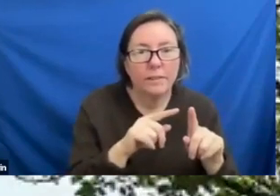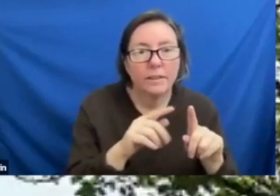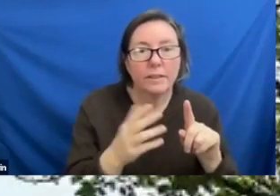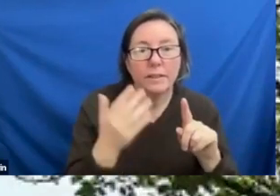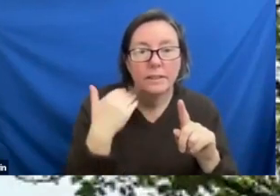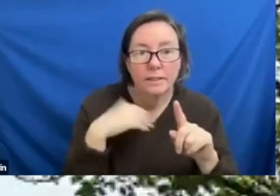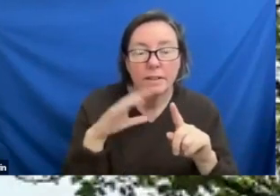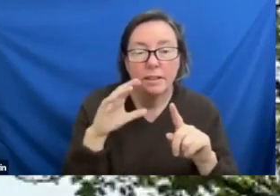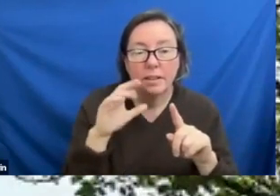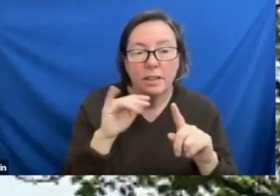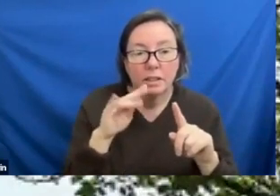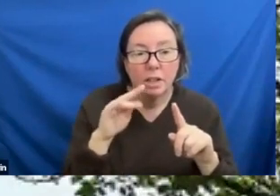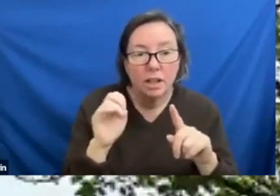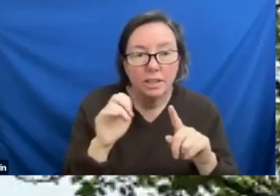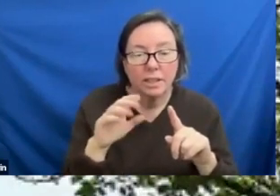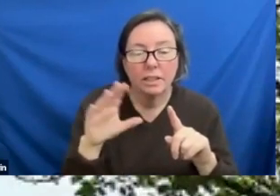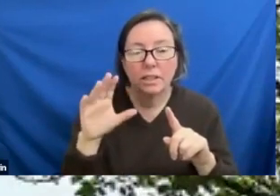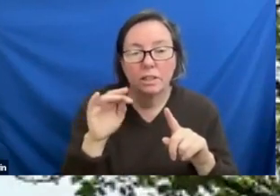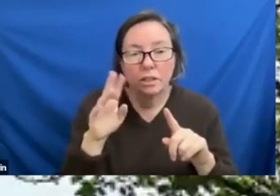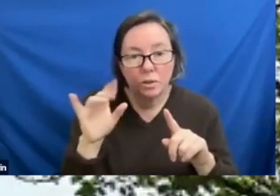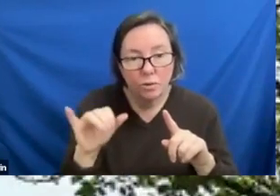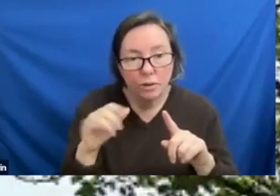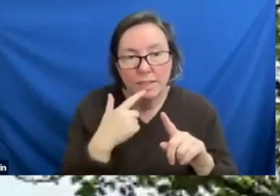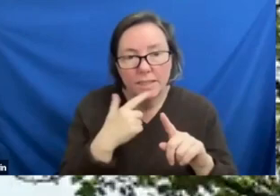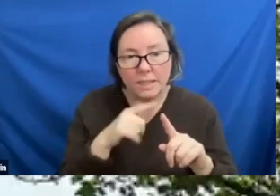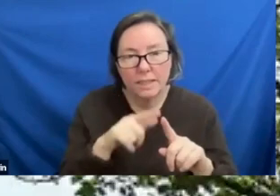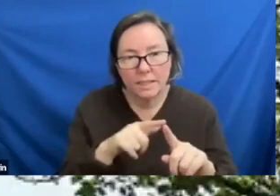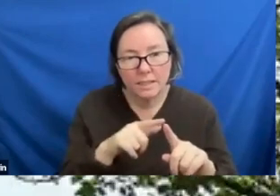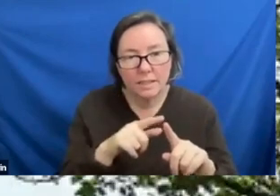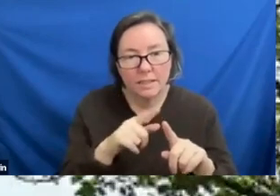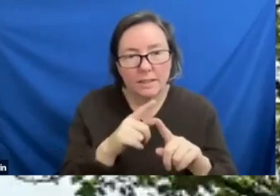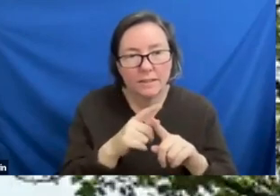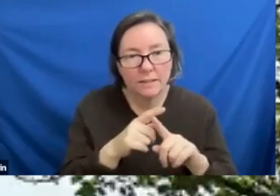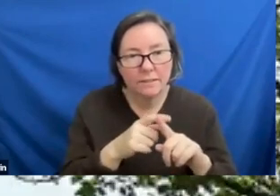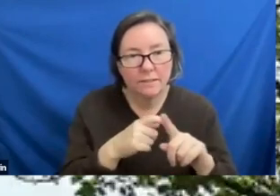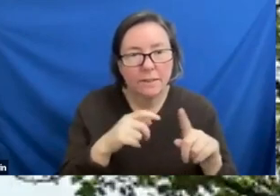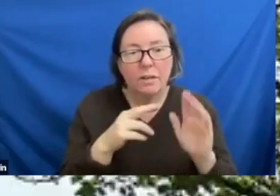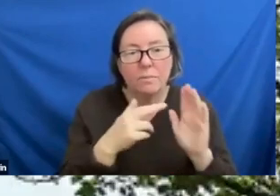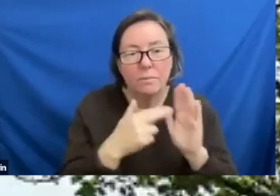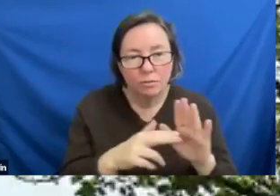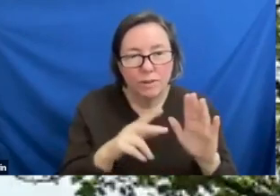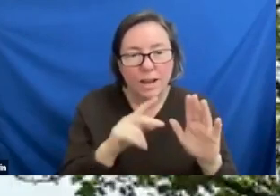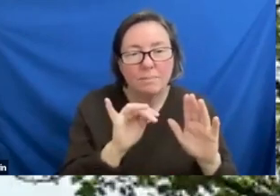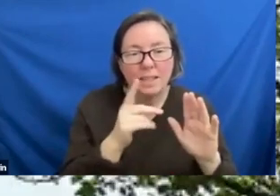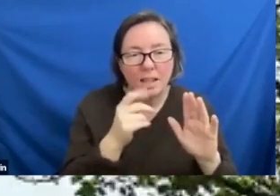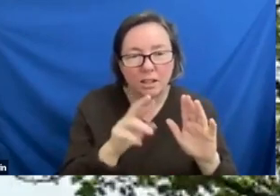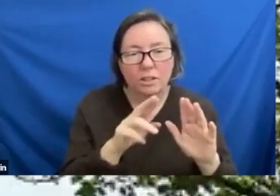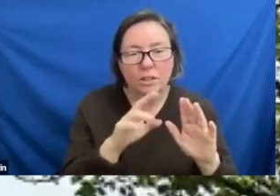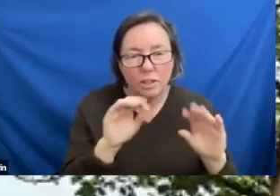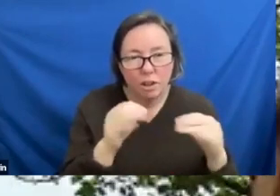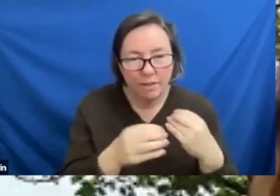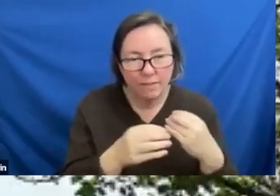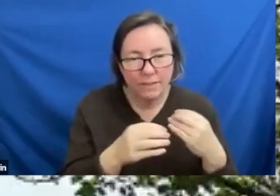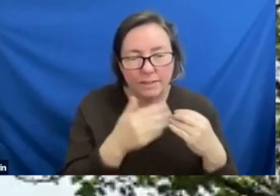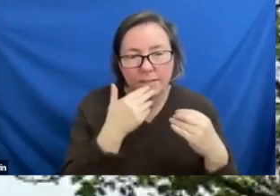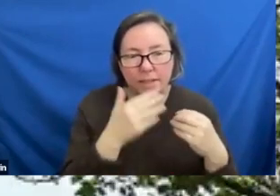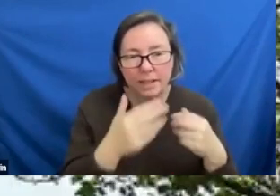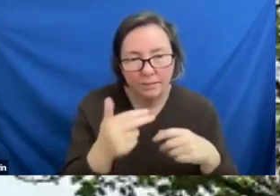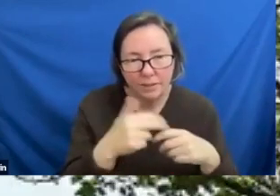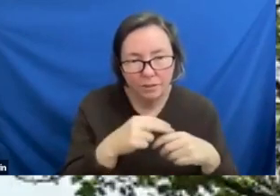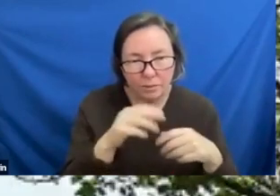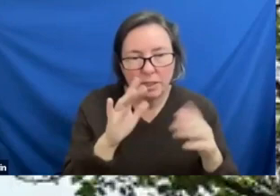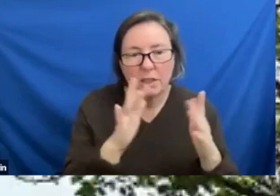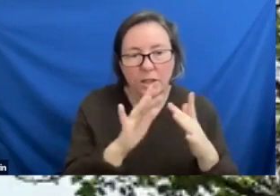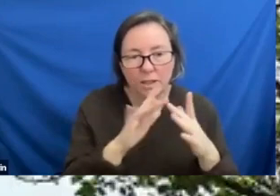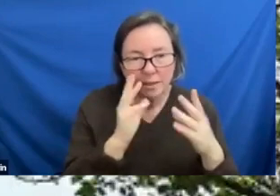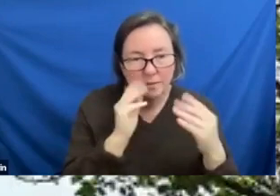Connie, and then Corey said, Corey's from Rep Tyler's office, so thank you for joining, and they left their contact information there